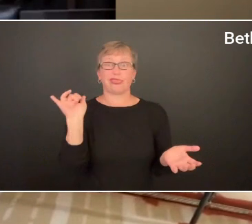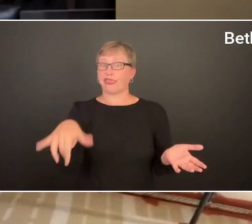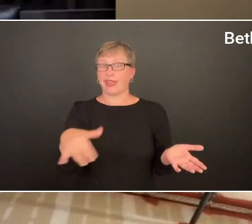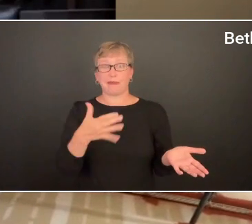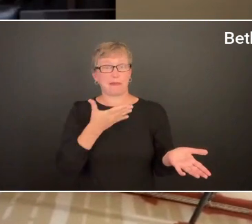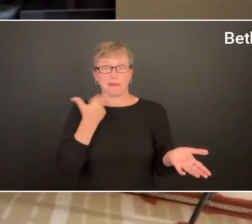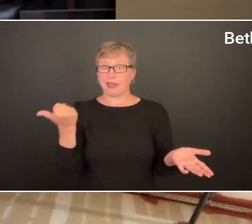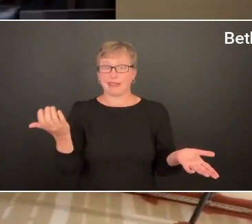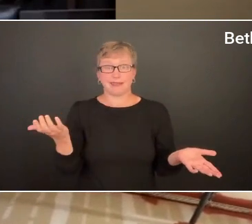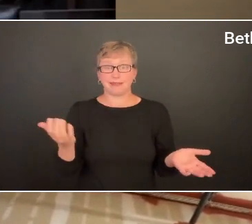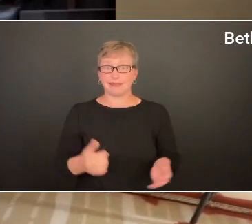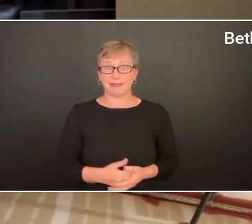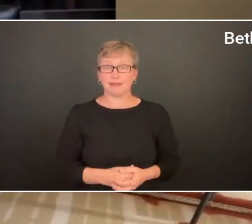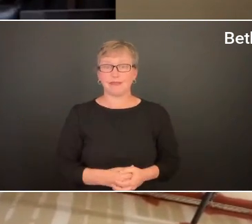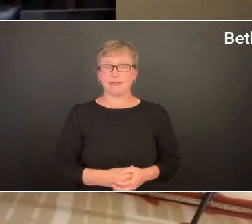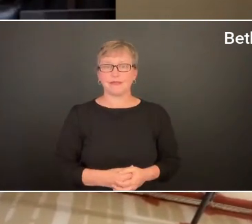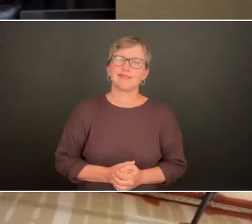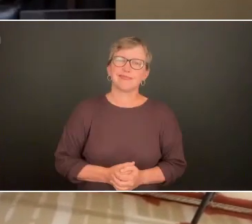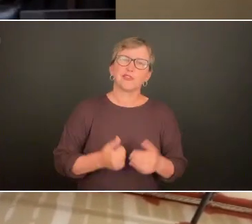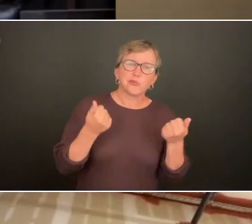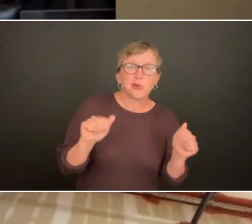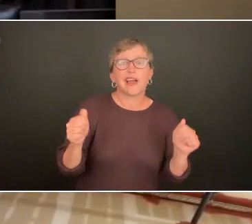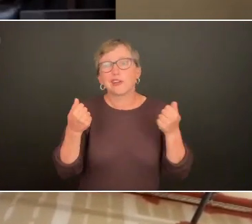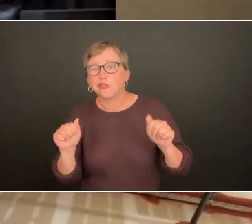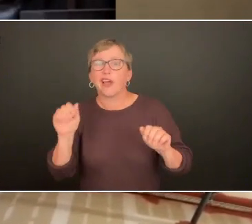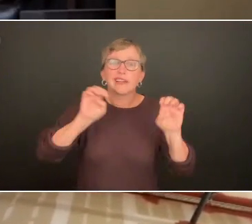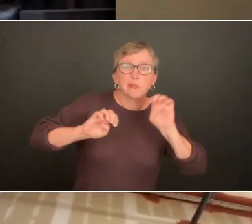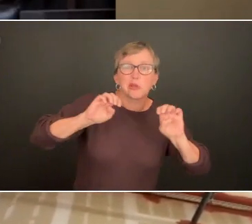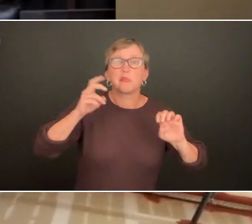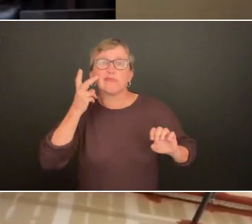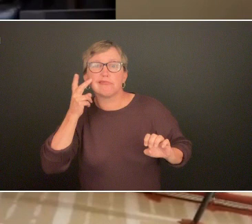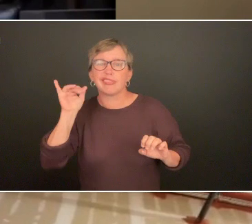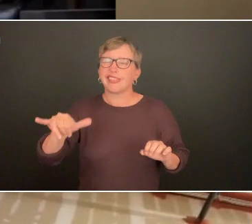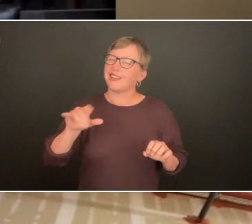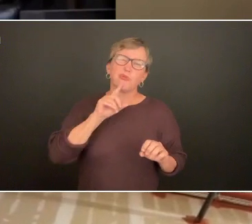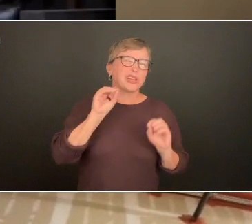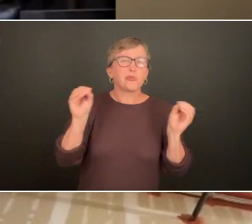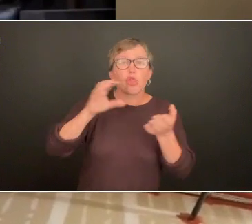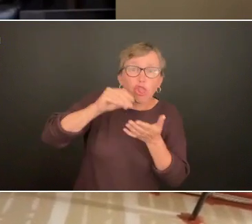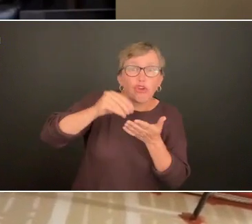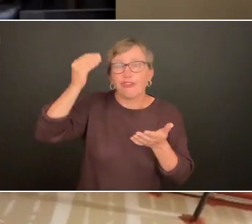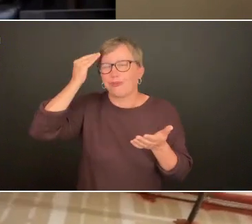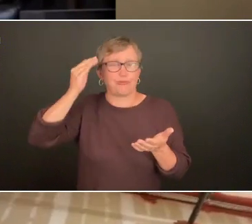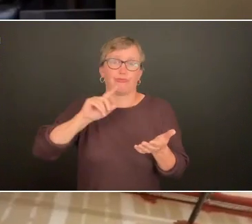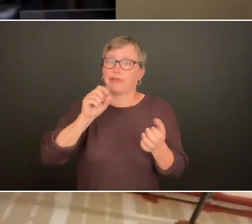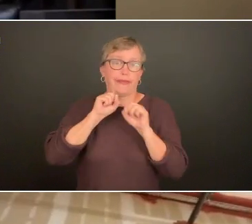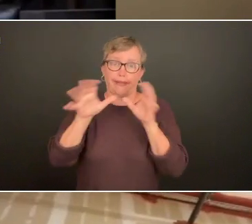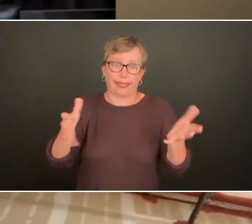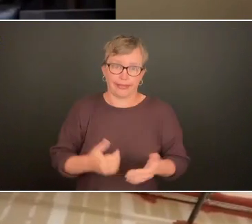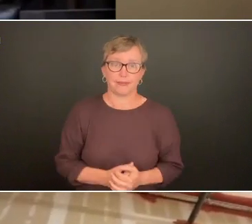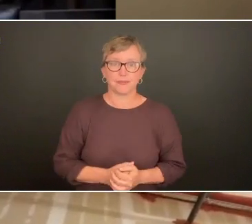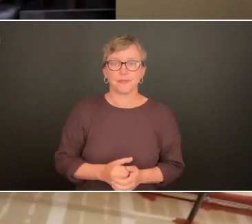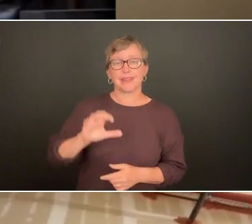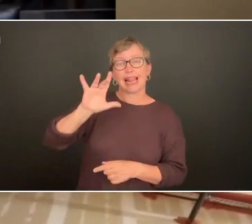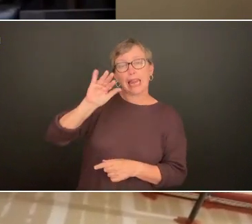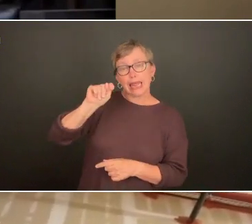I just experimented and experimented and experimented. So you were lack of education. Clint, there is a little bit more